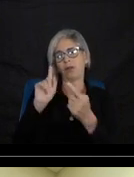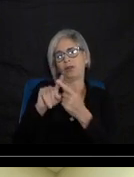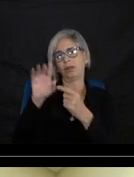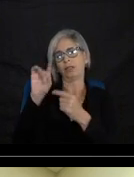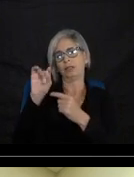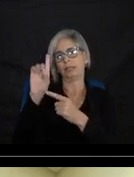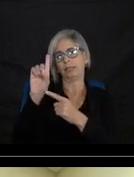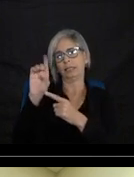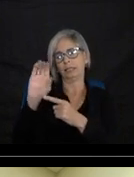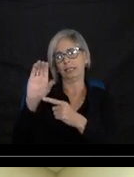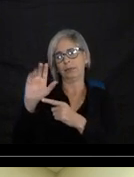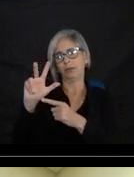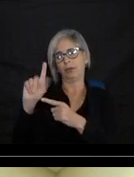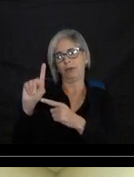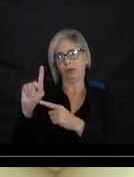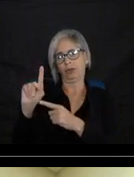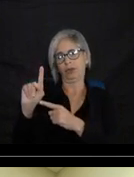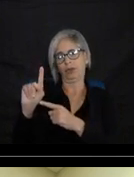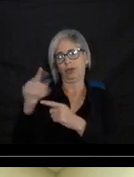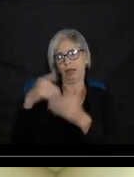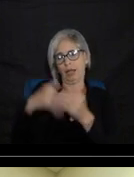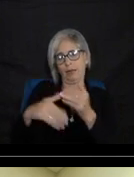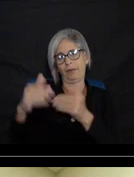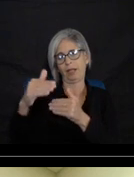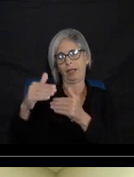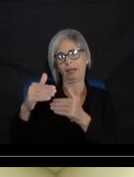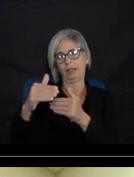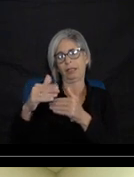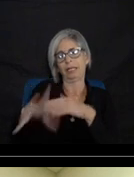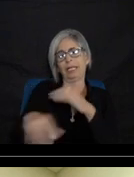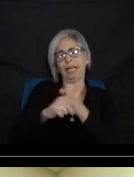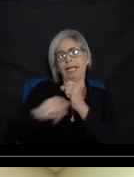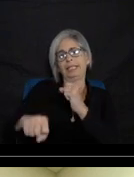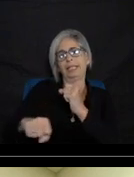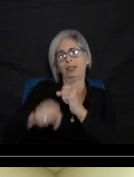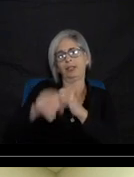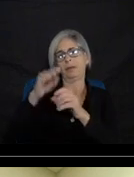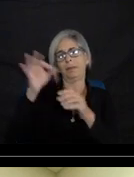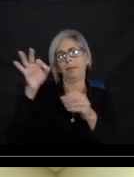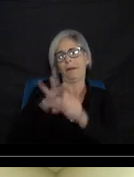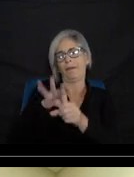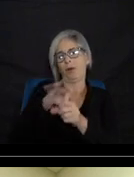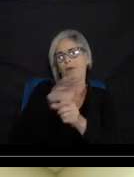the 31st, and thereafter only by extension by commission vote.